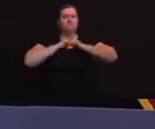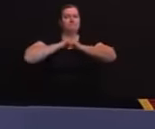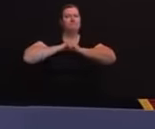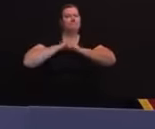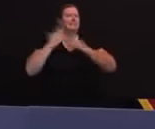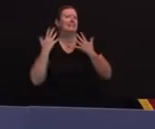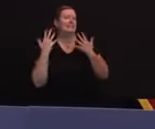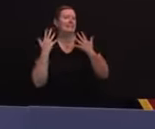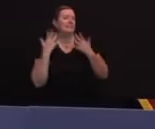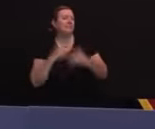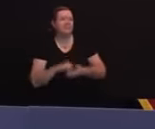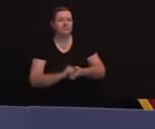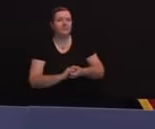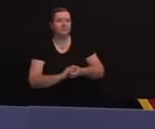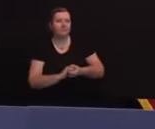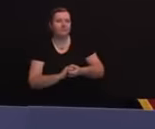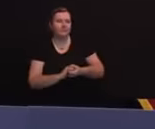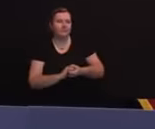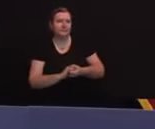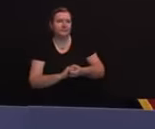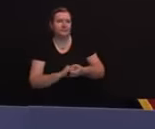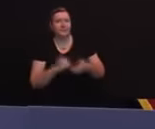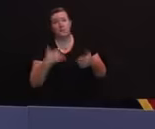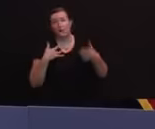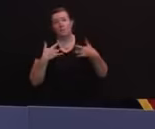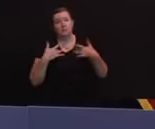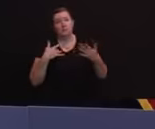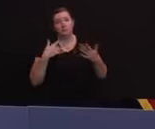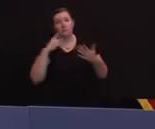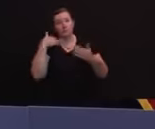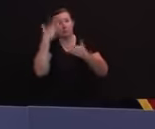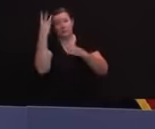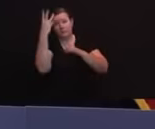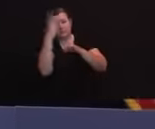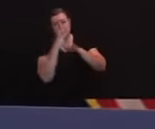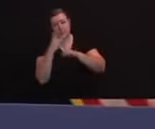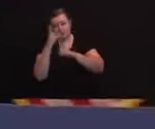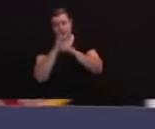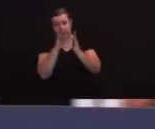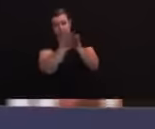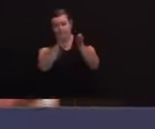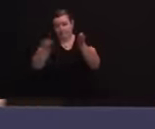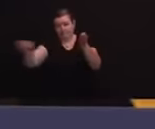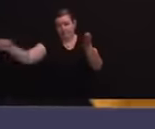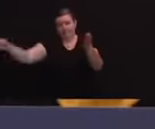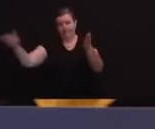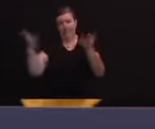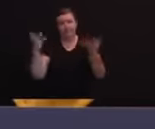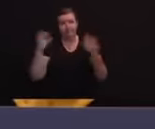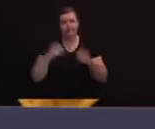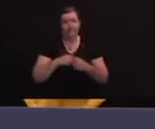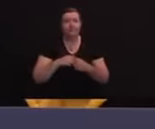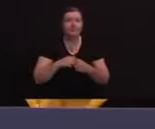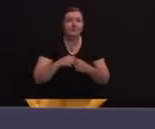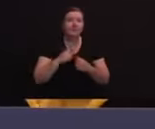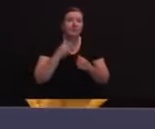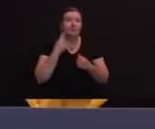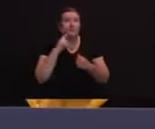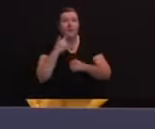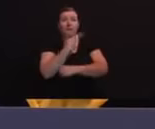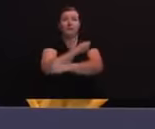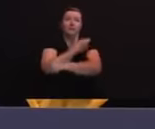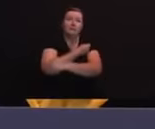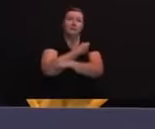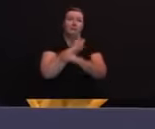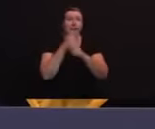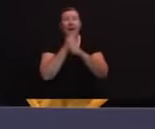I'm concerned for the next 6 months. Yeah, I mean, we also have made the point here that just because there's a vaccine, everyone can't just automatically overnight